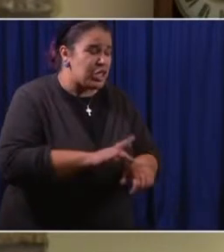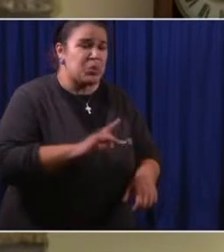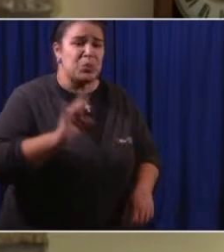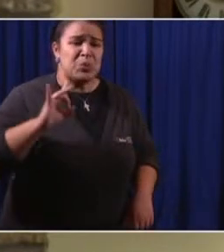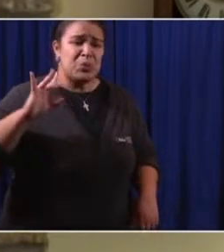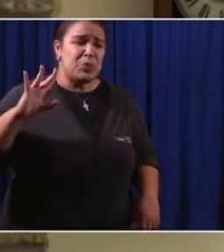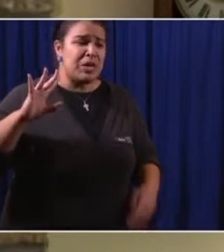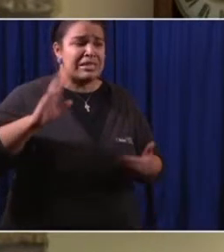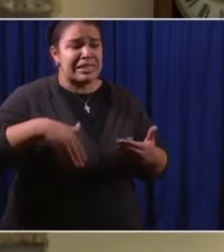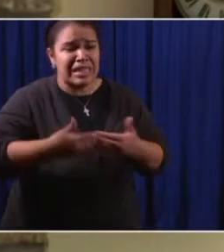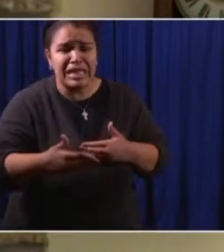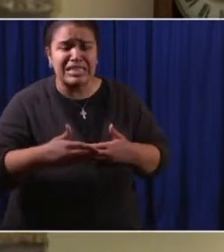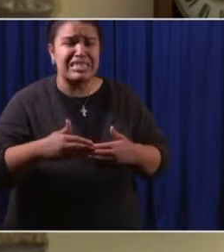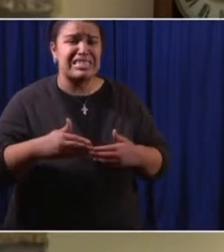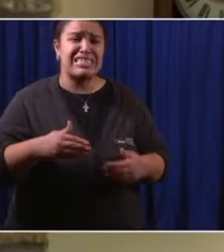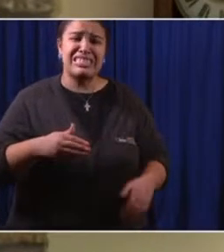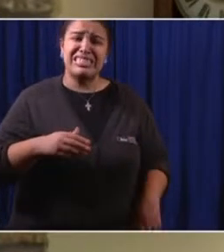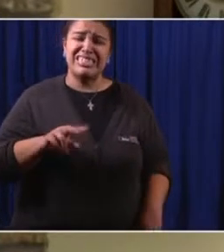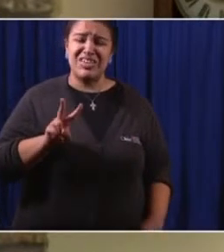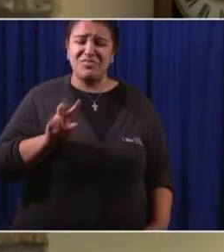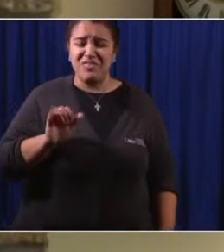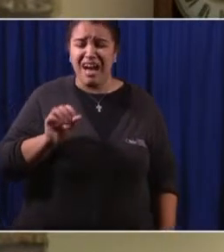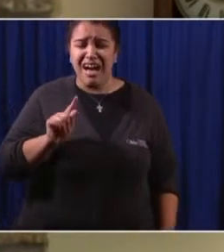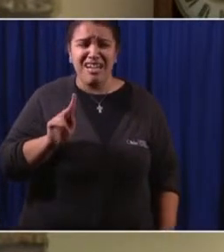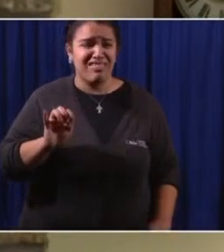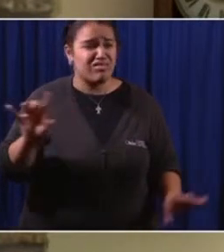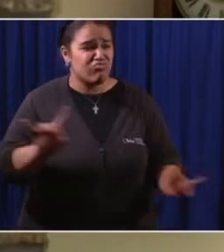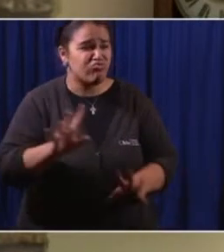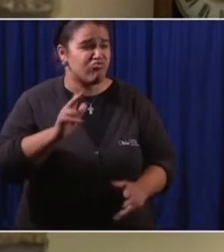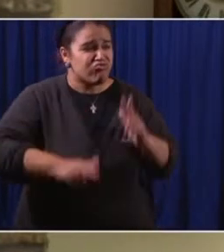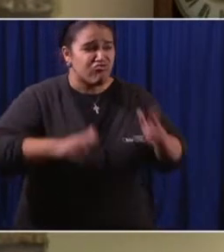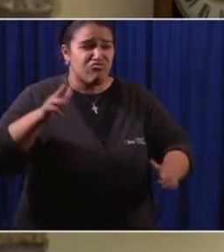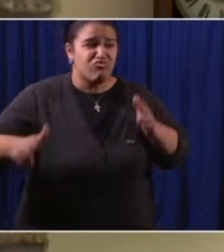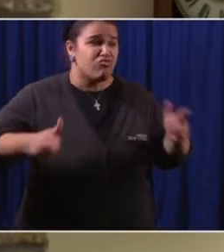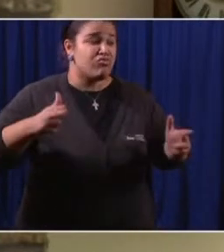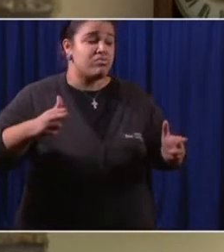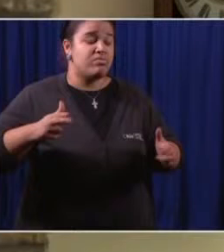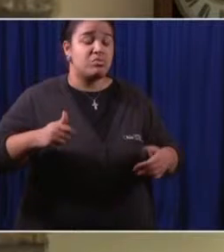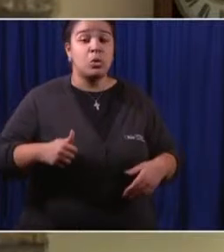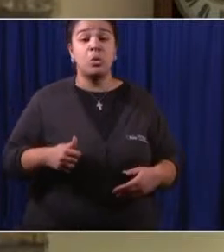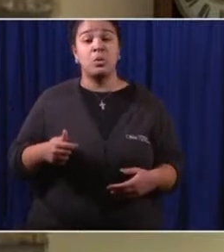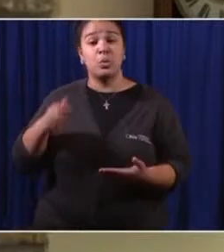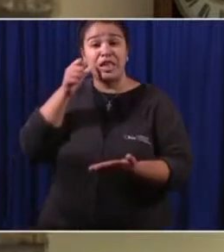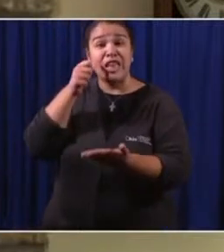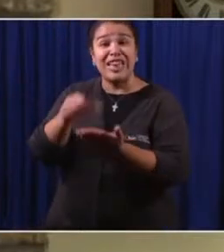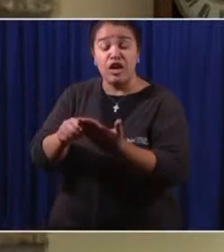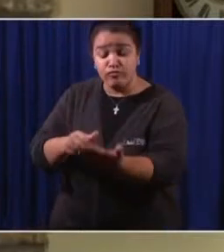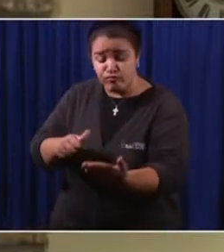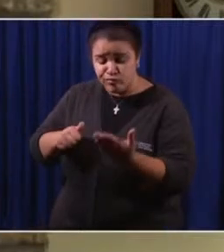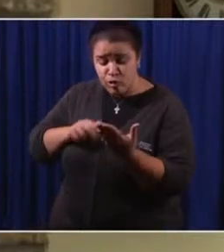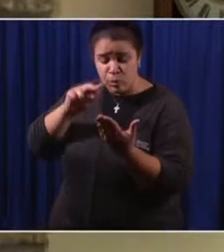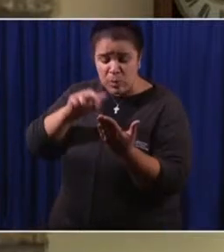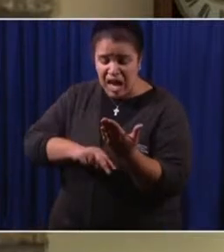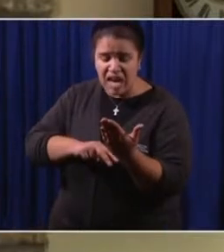his letter to me was not a surprise. We value our close working